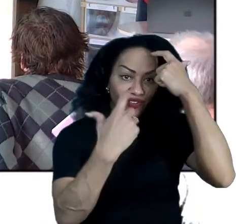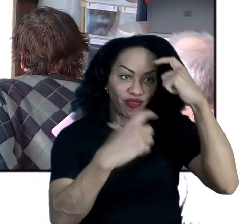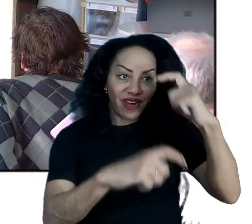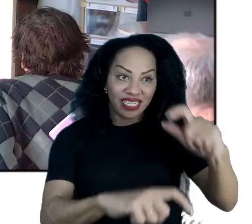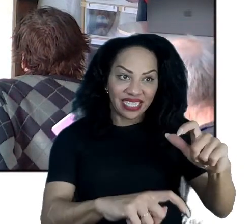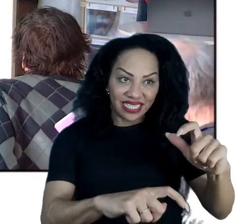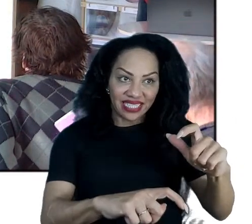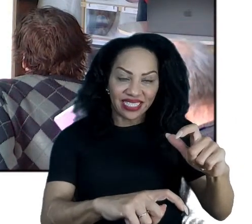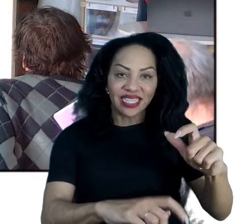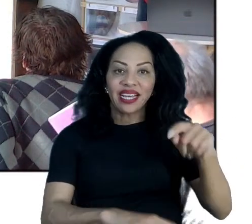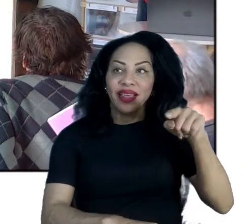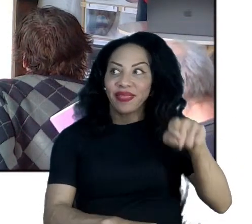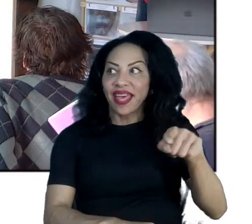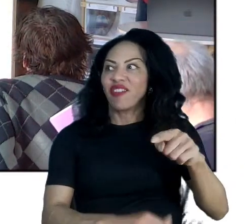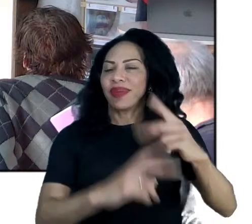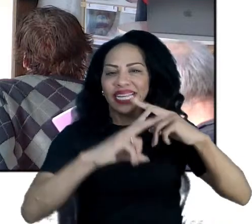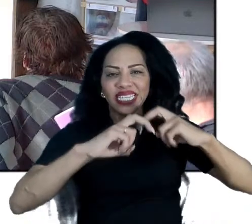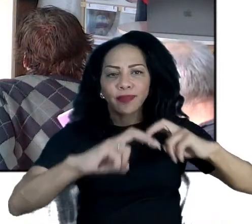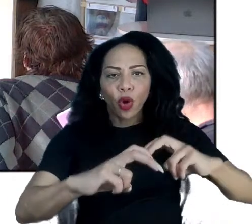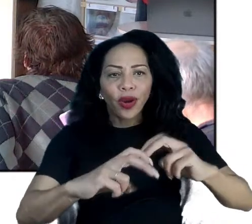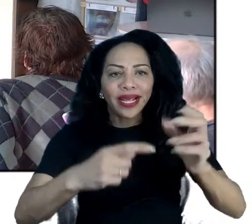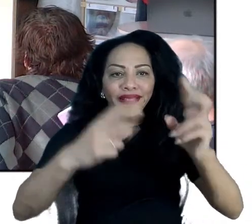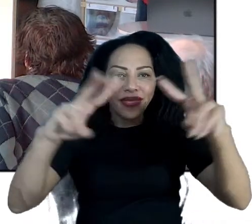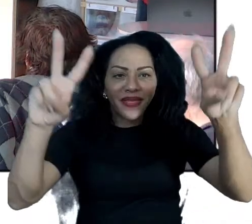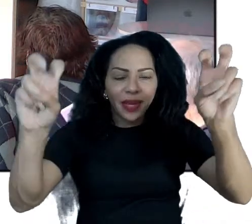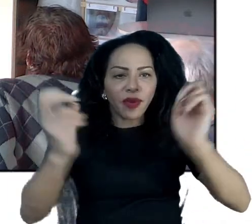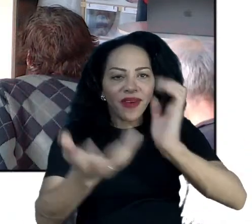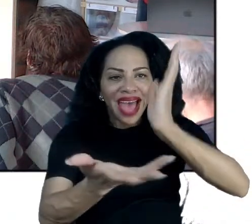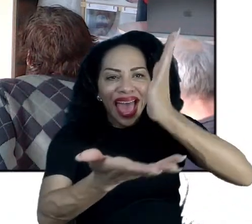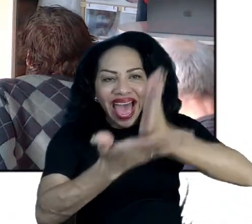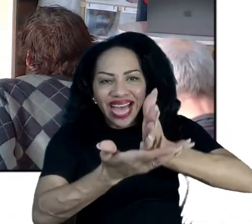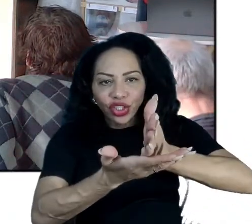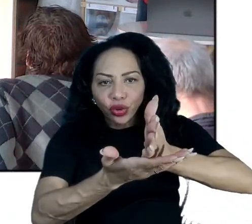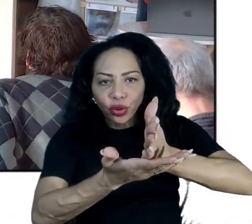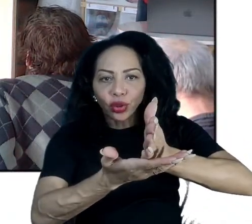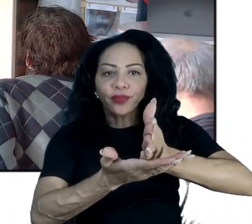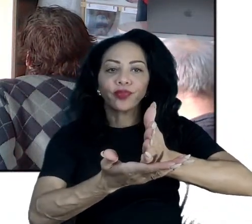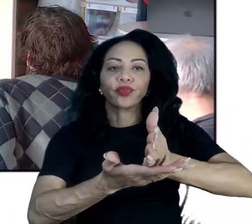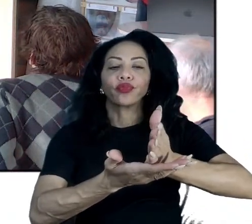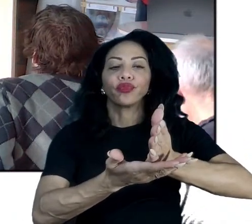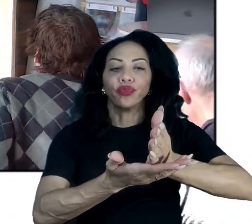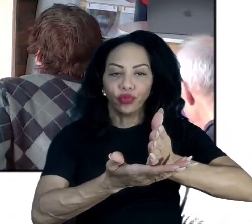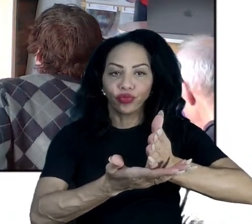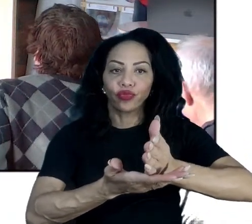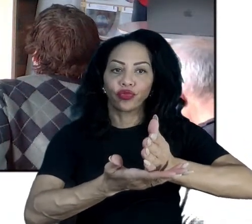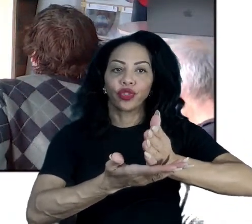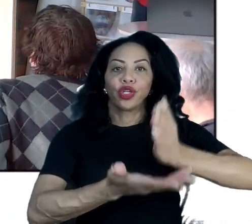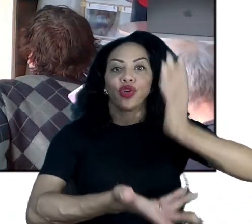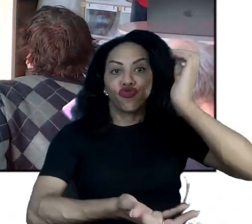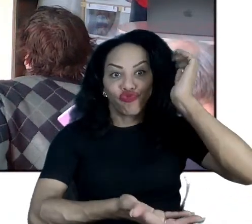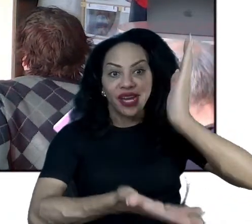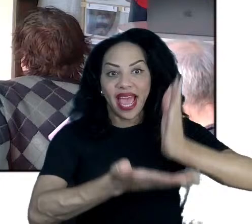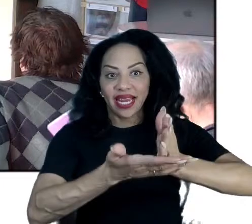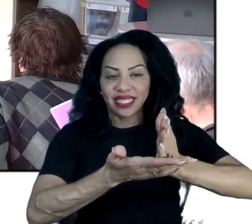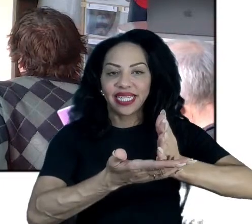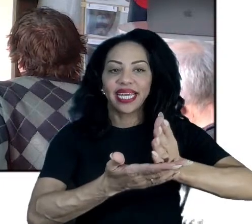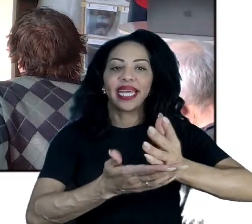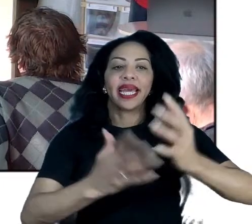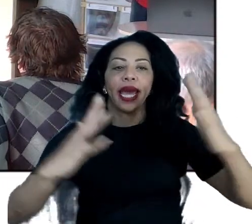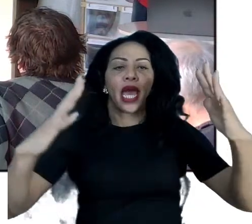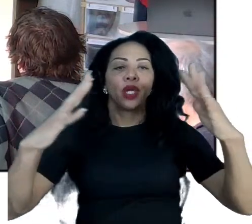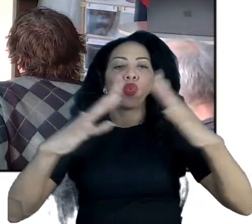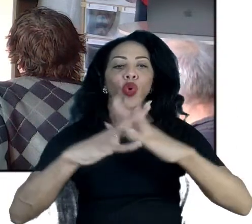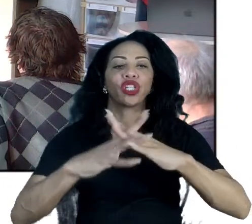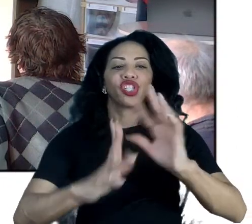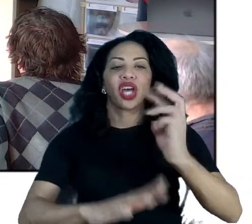actual reality. That's from 6:30 p.m. in Watershed 3 and streamed on YouTube. If you want to join us in person, then please book a free